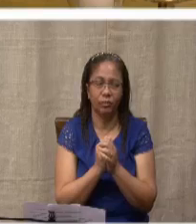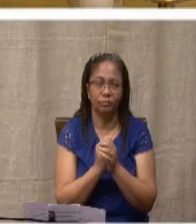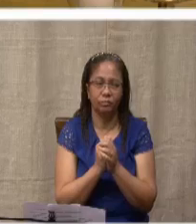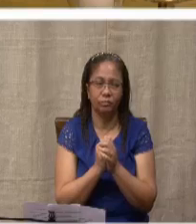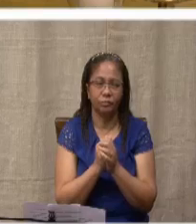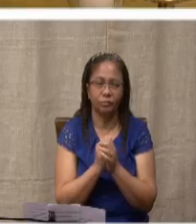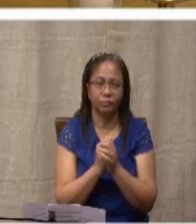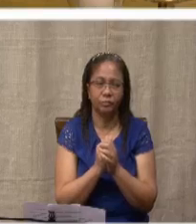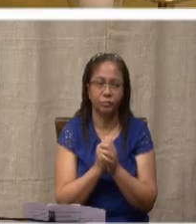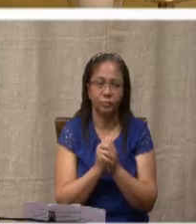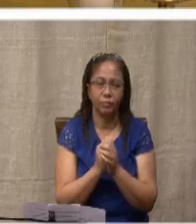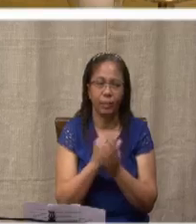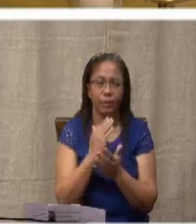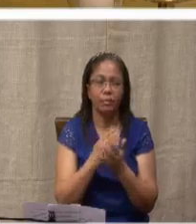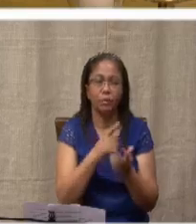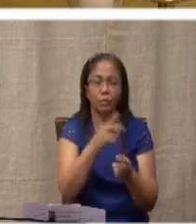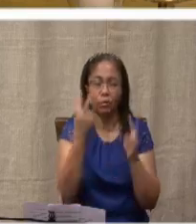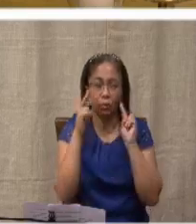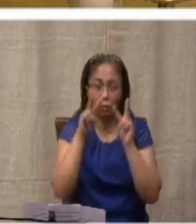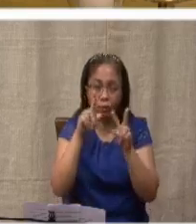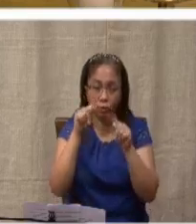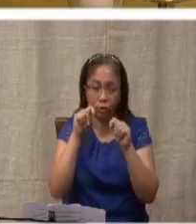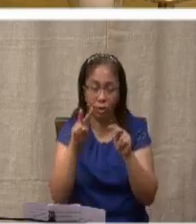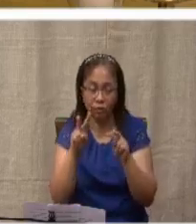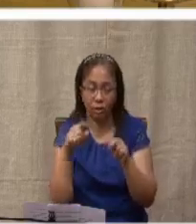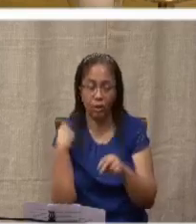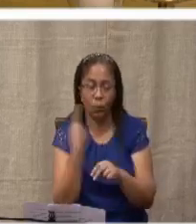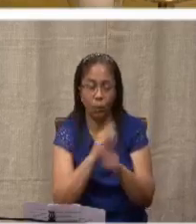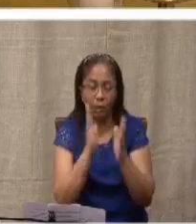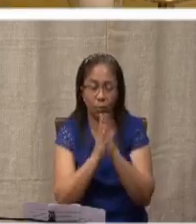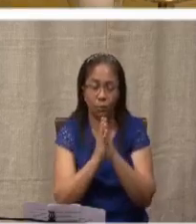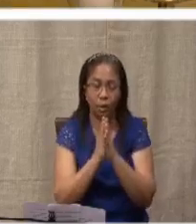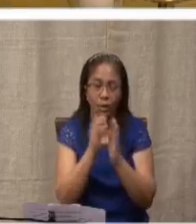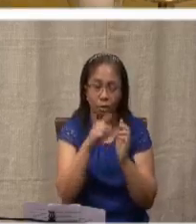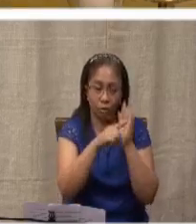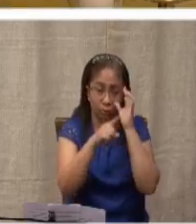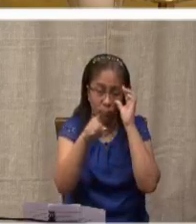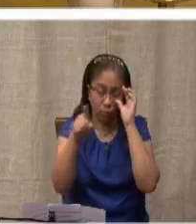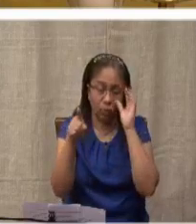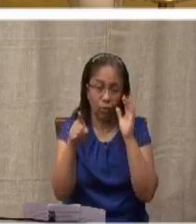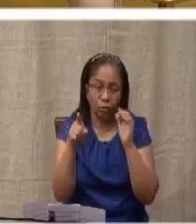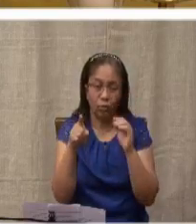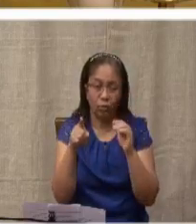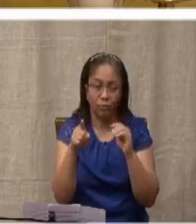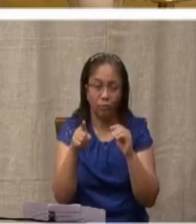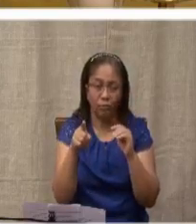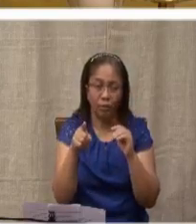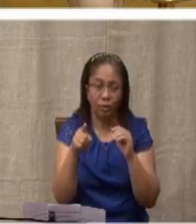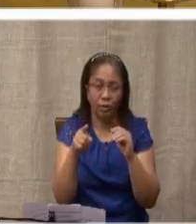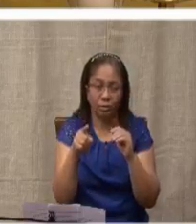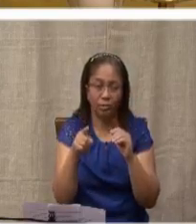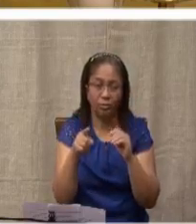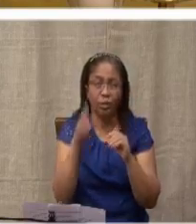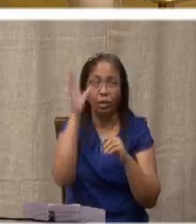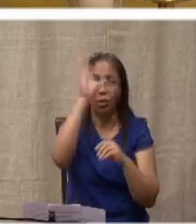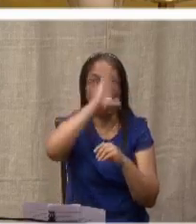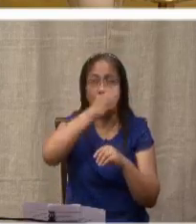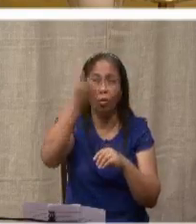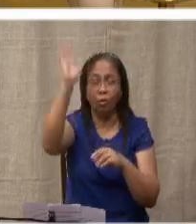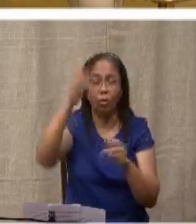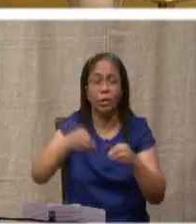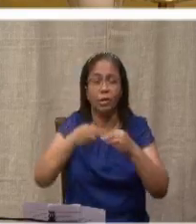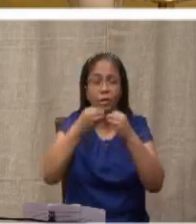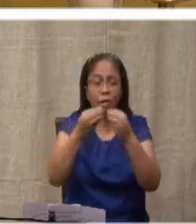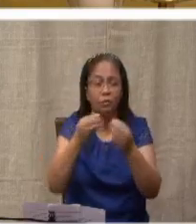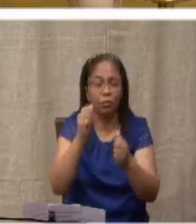who are viewing on television we pray lord that you may give each one lord that same grace